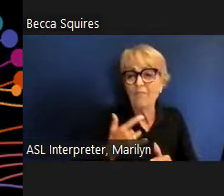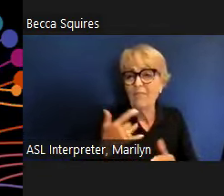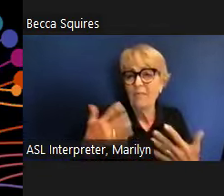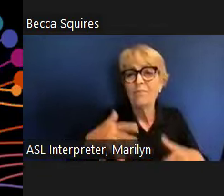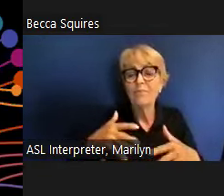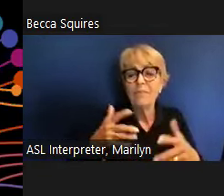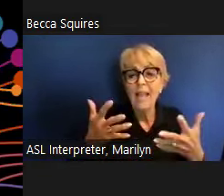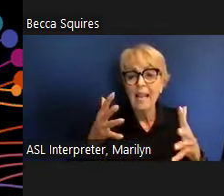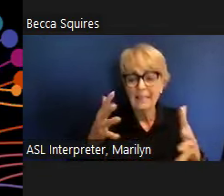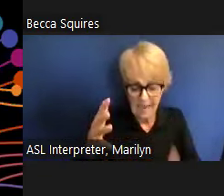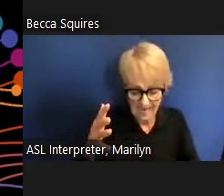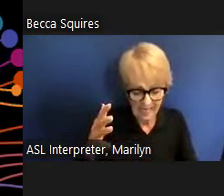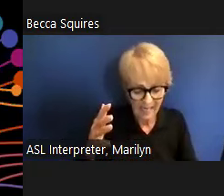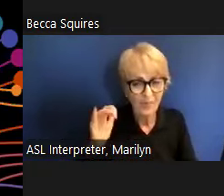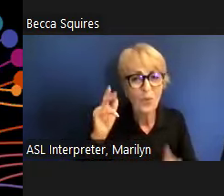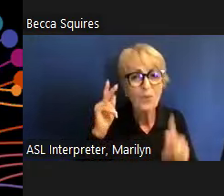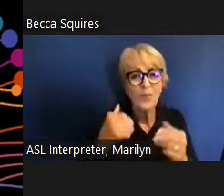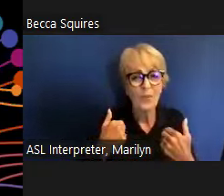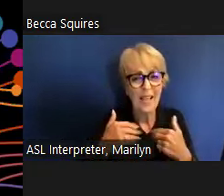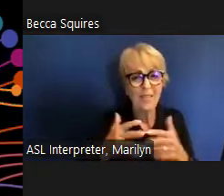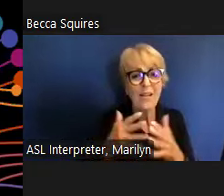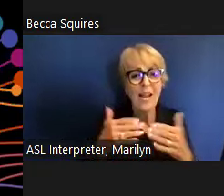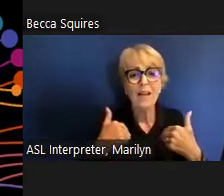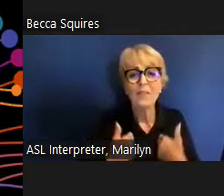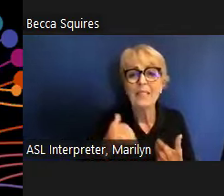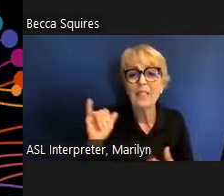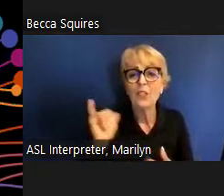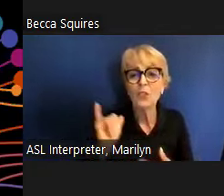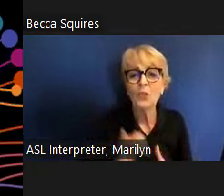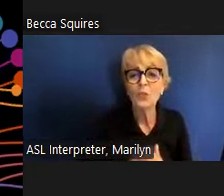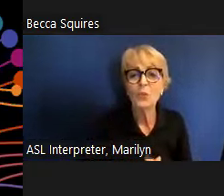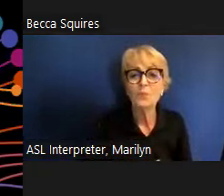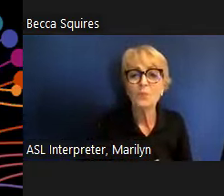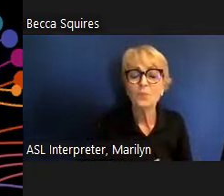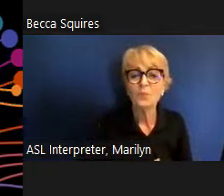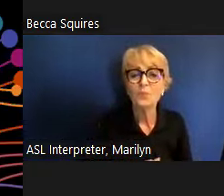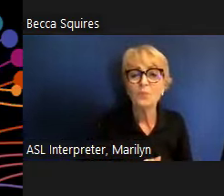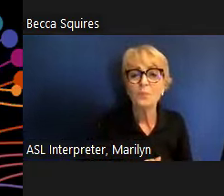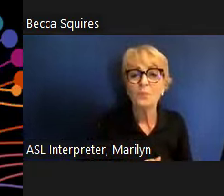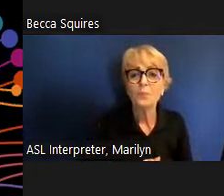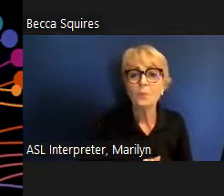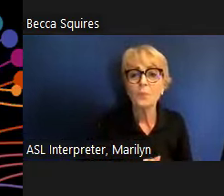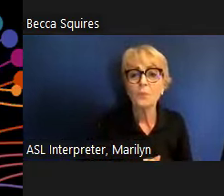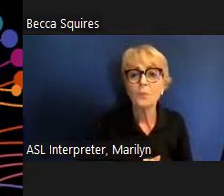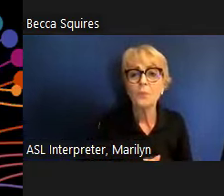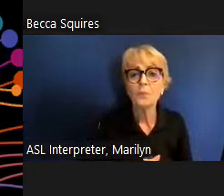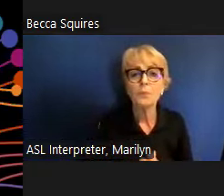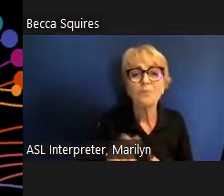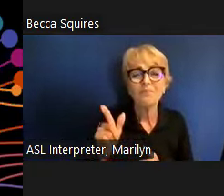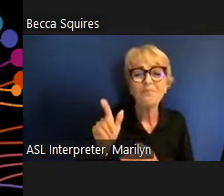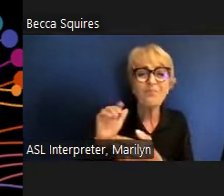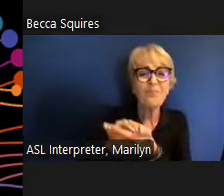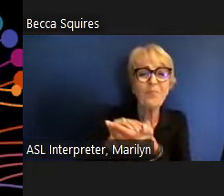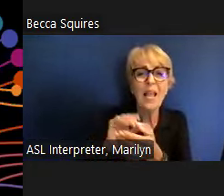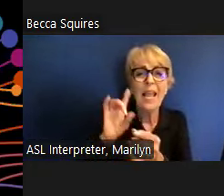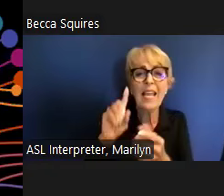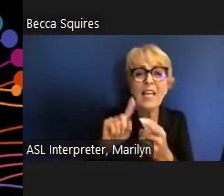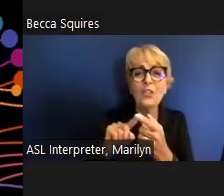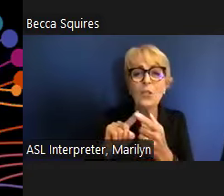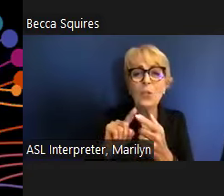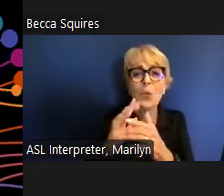And these folks have a lot of fatigue as well. The one, Doctor, I hate to yeah, interrupt you. Can you yeah, advance